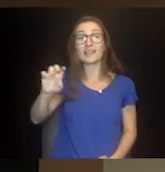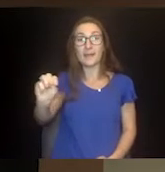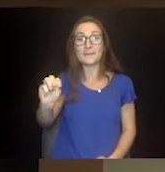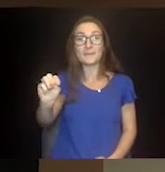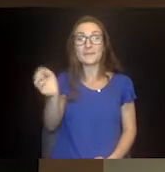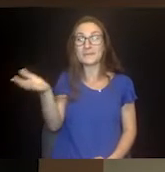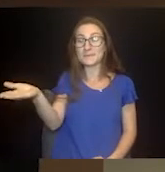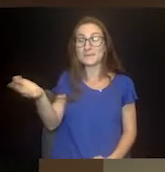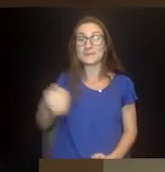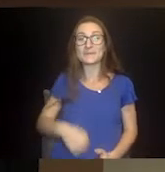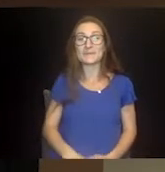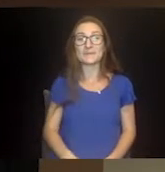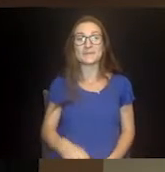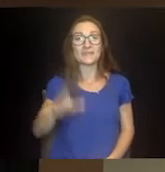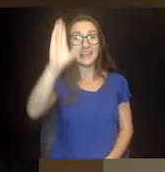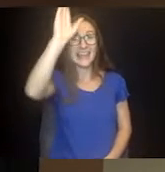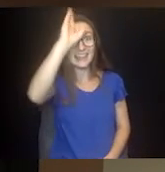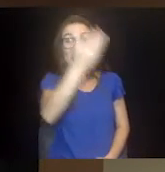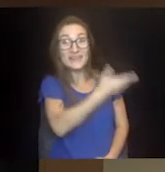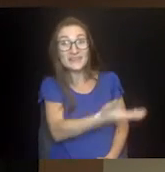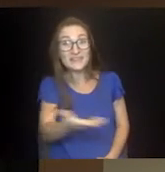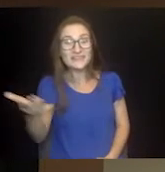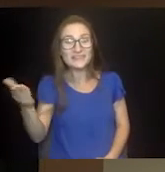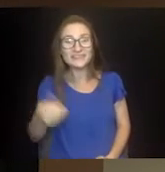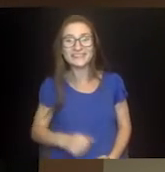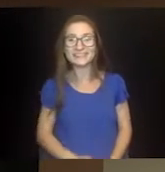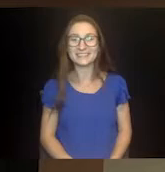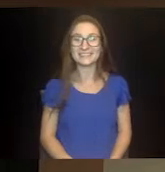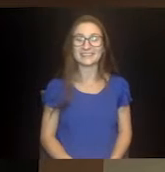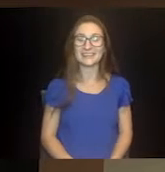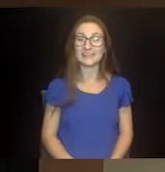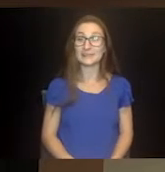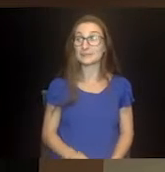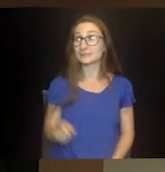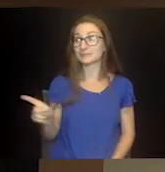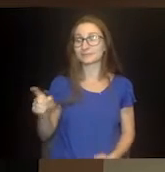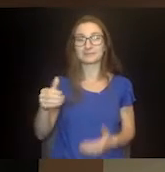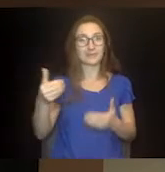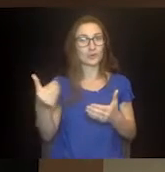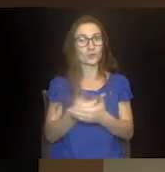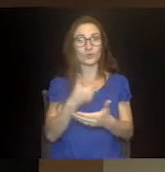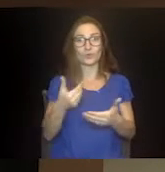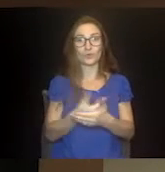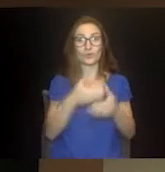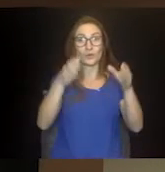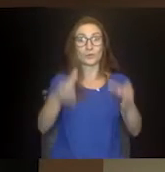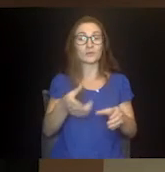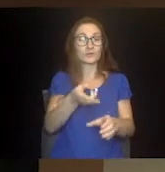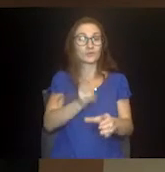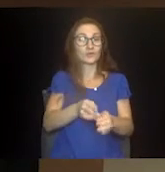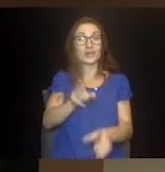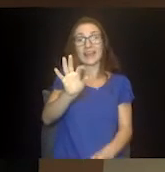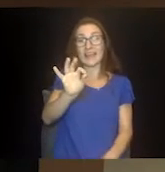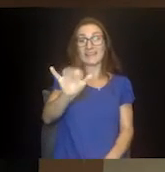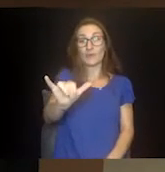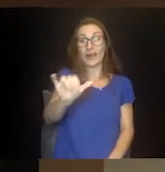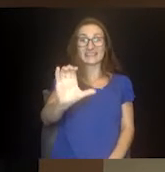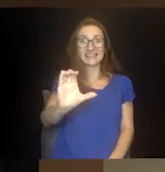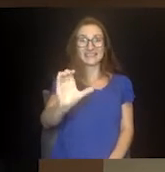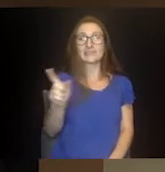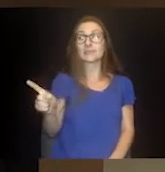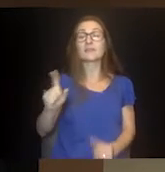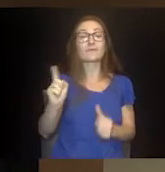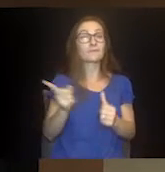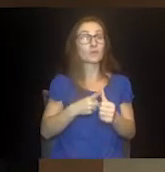man right here, this is William. Say hi, William. Hi, bye. He is a new person on